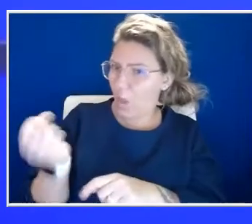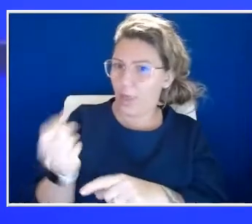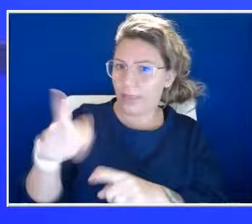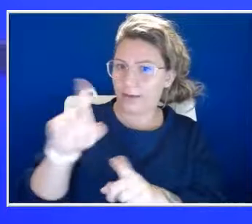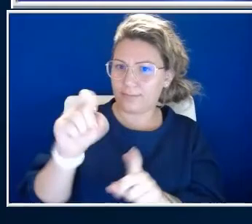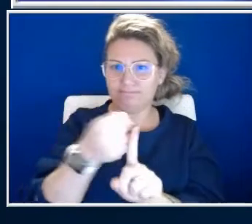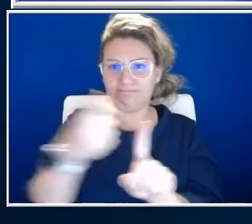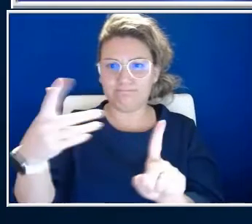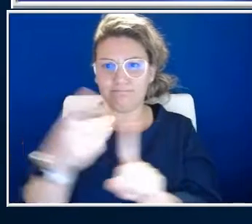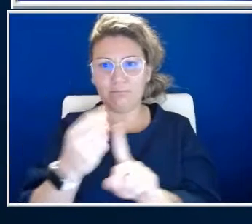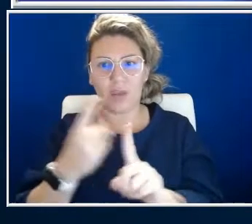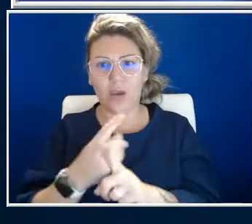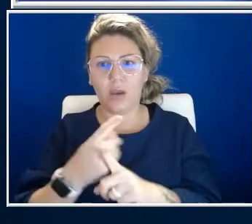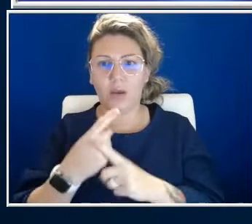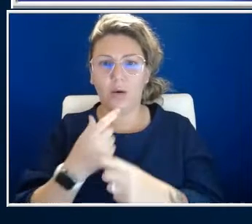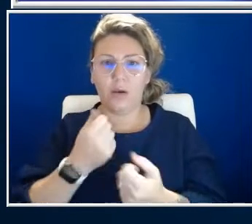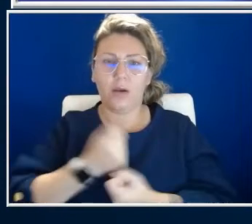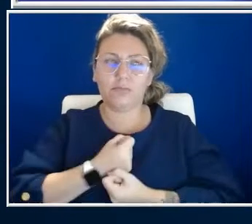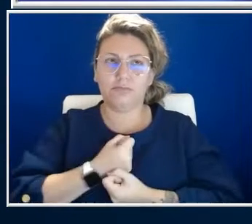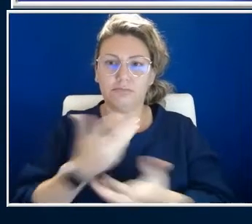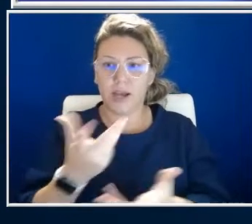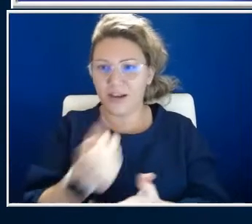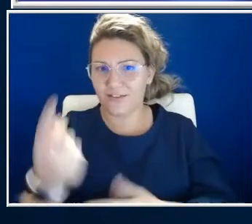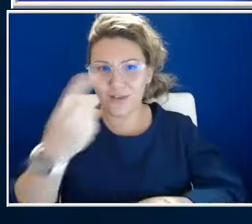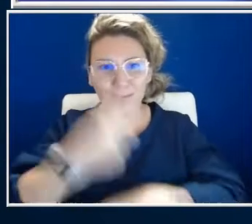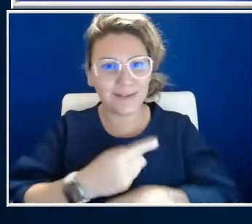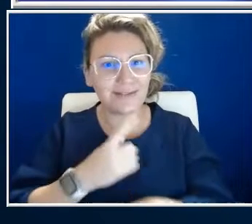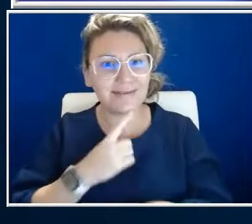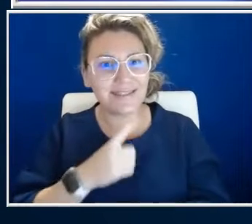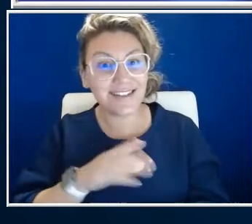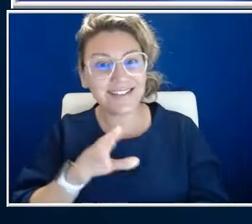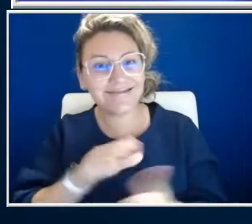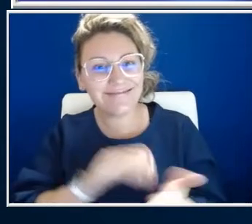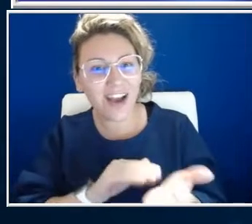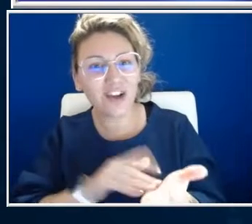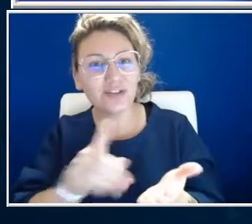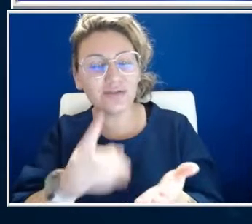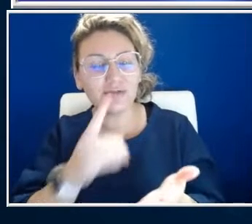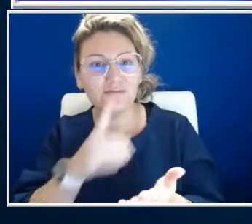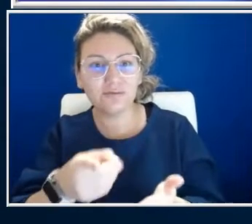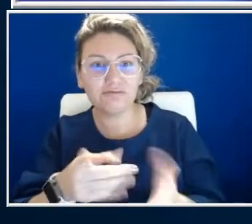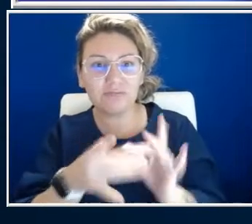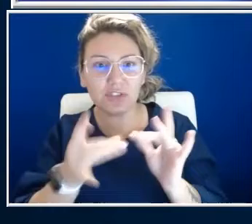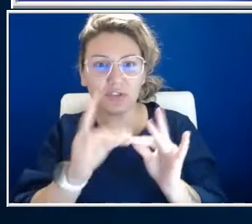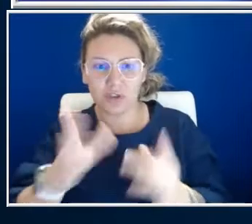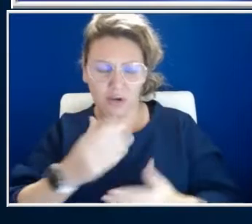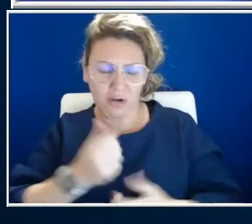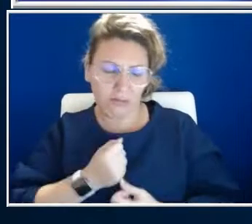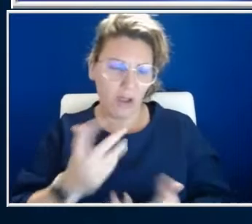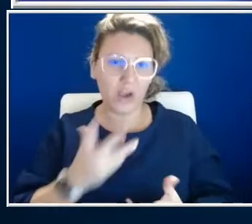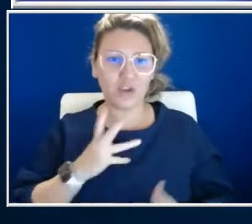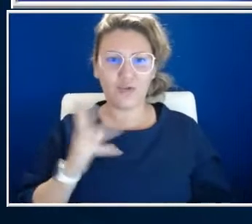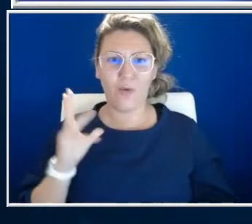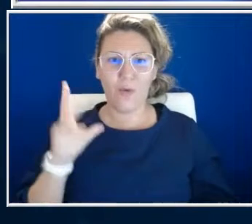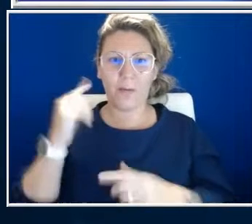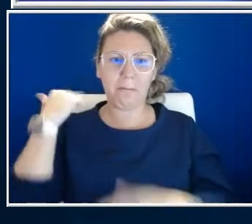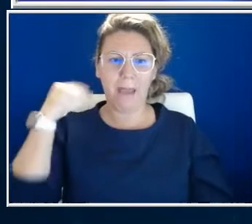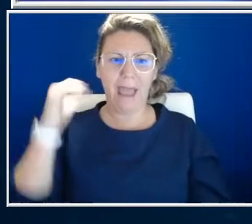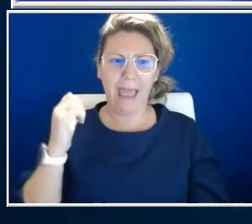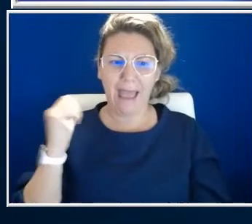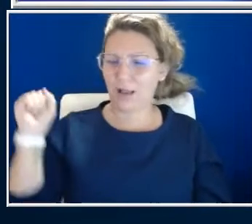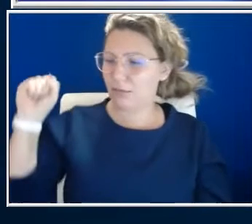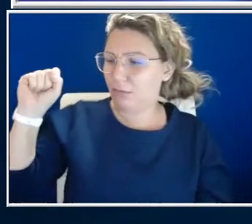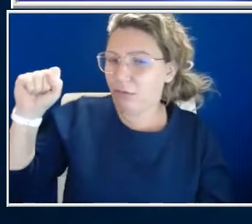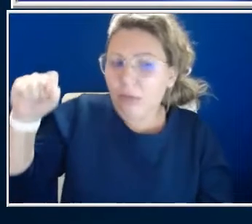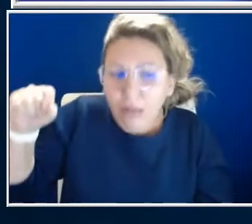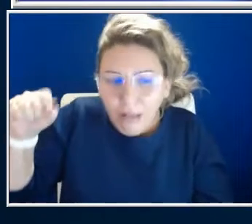wiped out for a few days. Dr. Holzerlein, I know you mentioned you were worn out. Your back, you said, was kind of hunched over by the time you got,